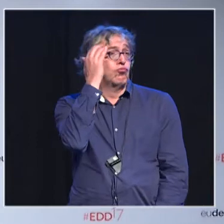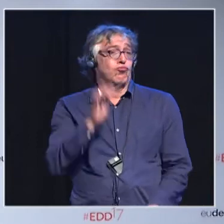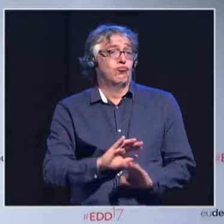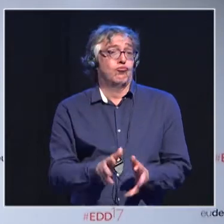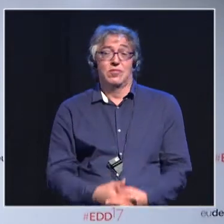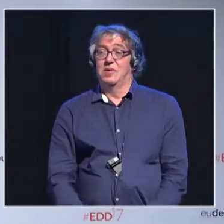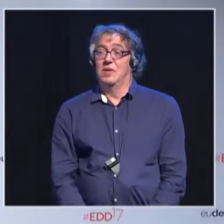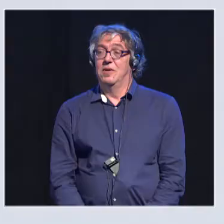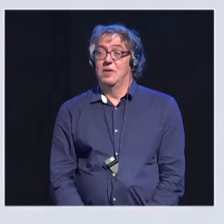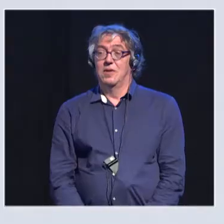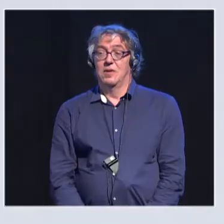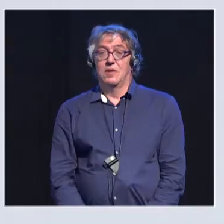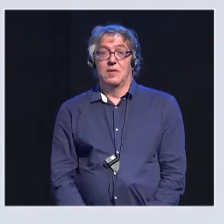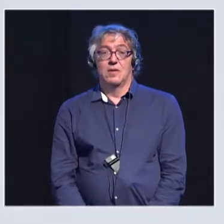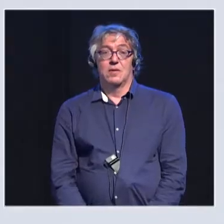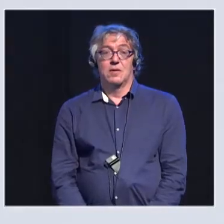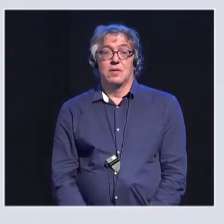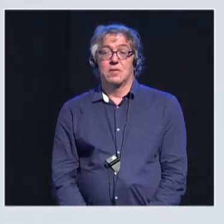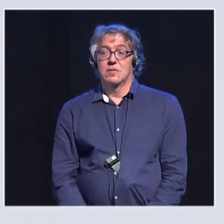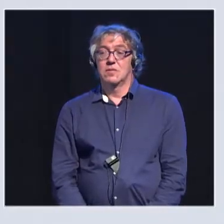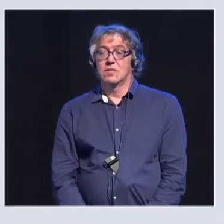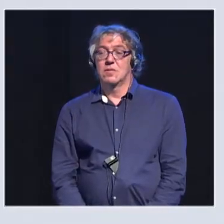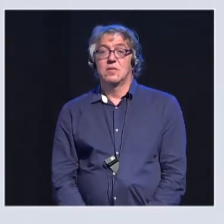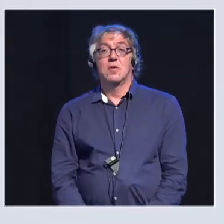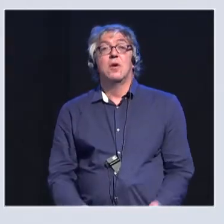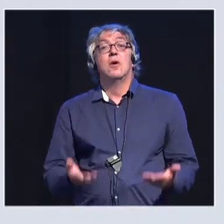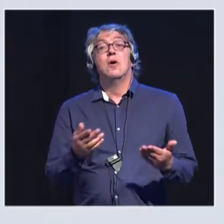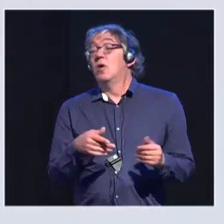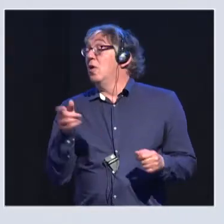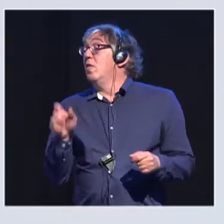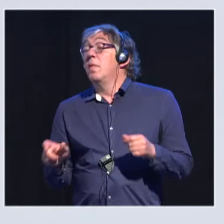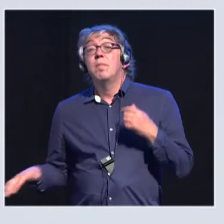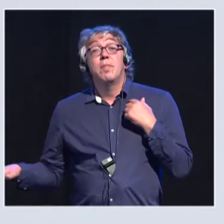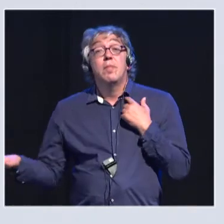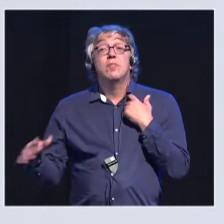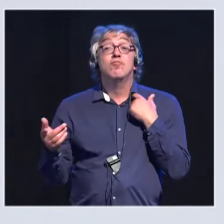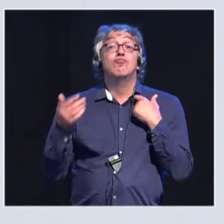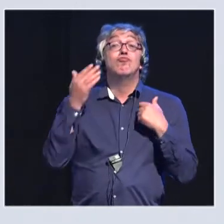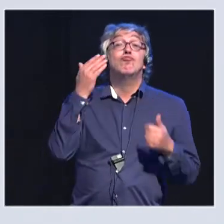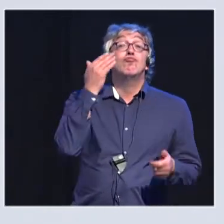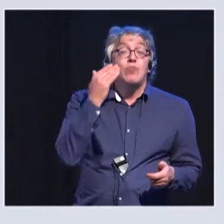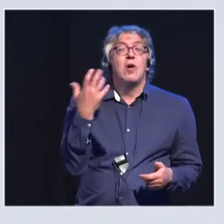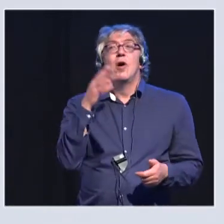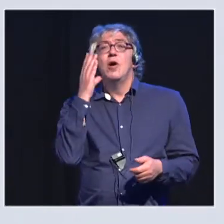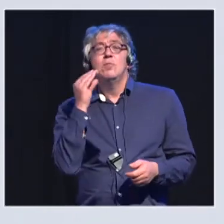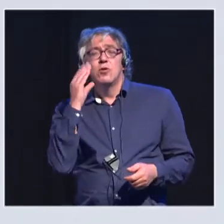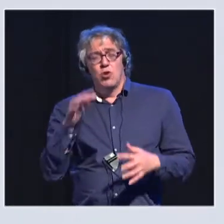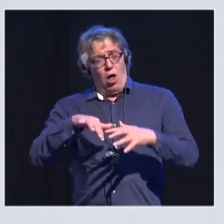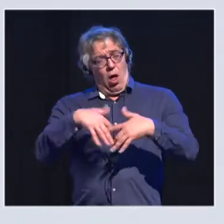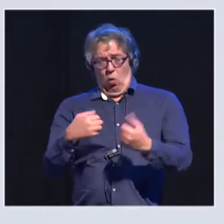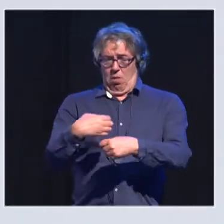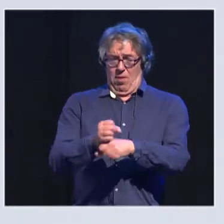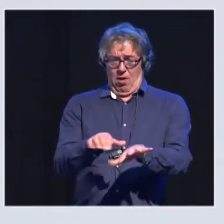people they have some experience about really user-friendly solutions, efficient